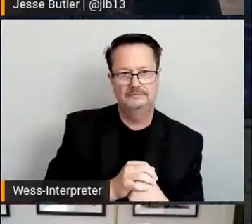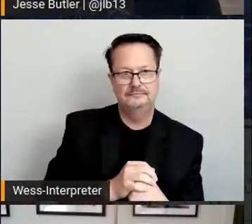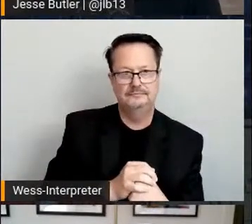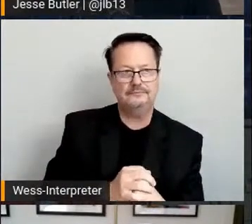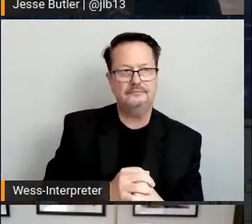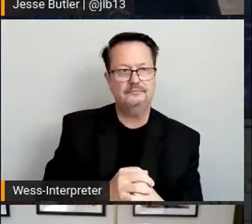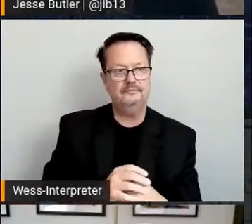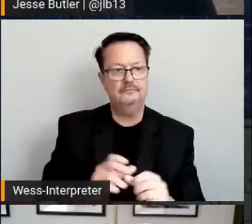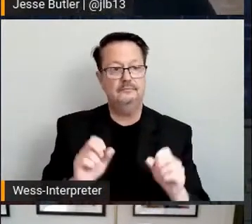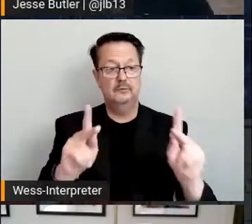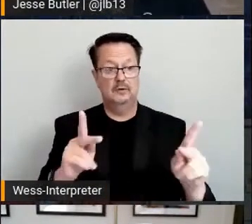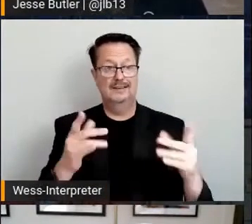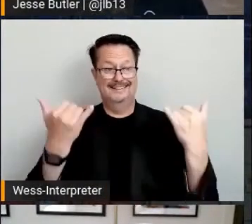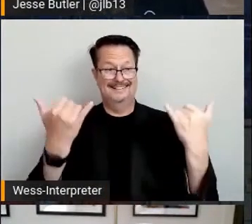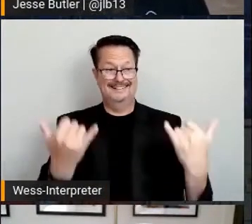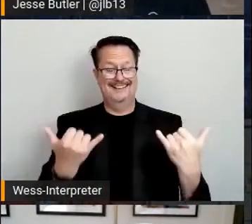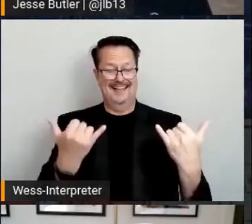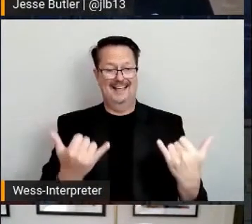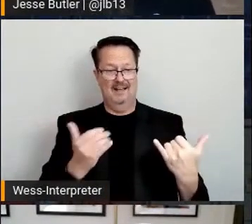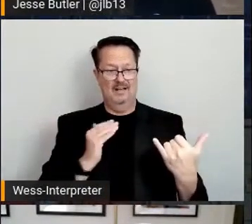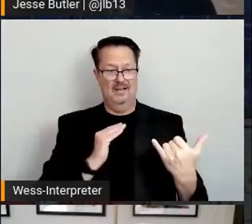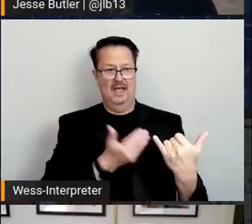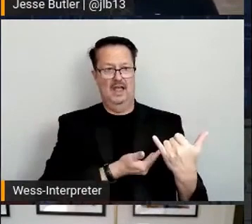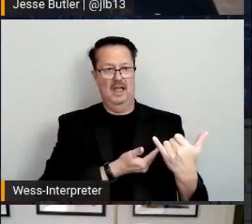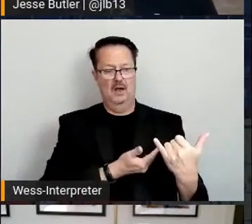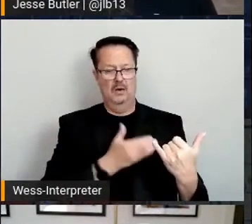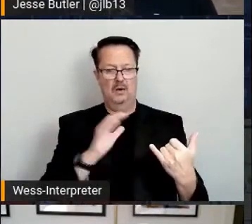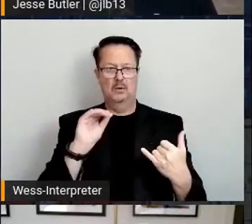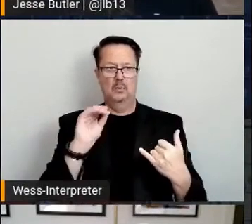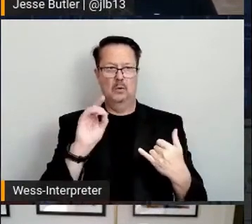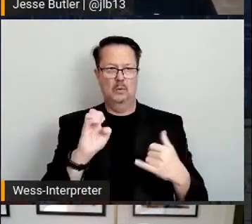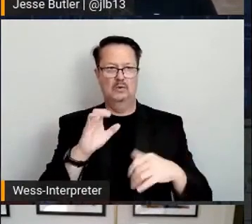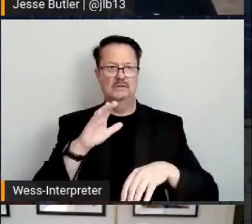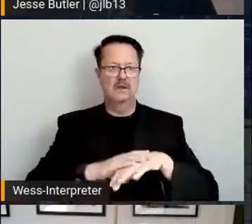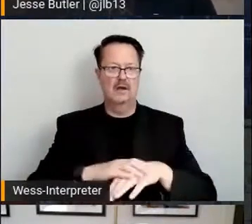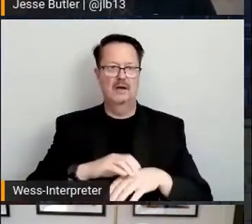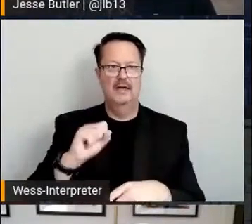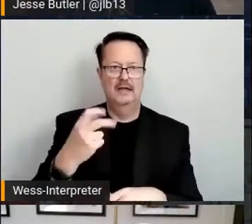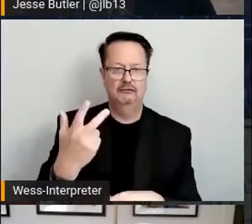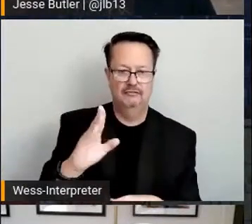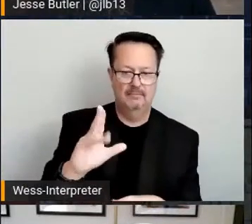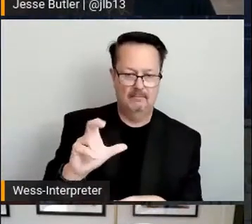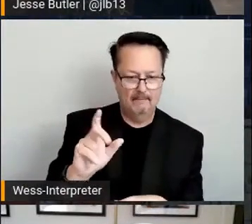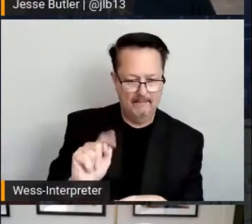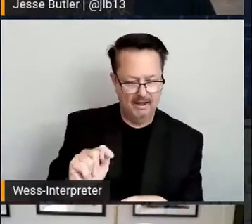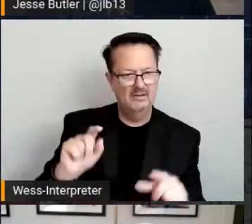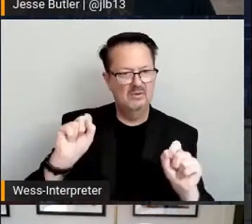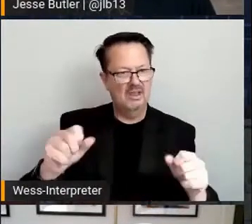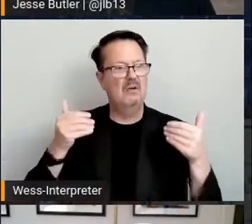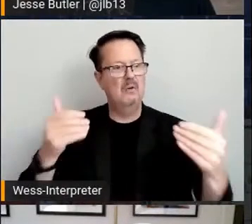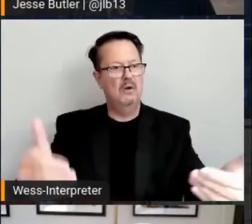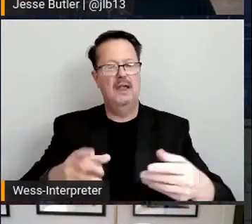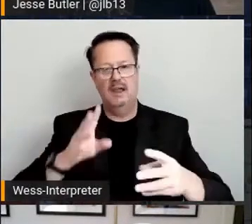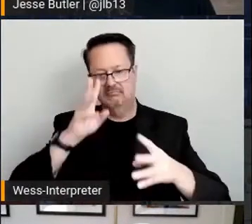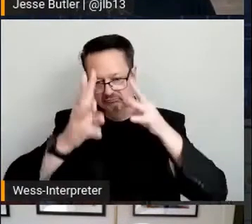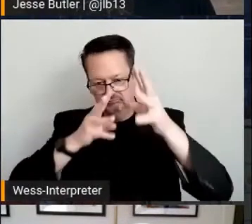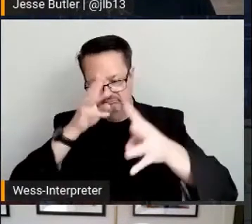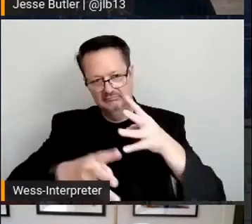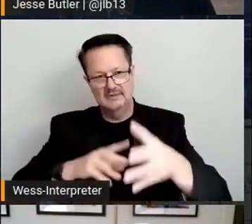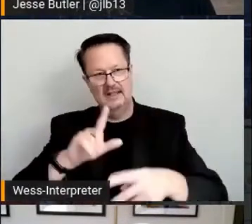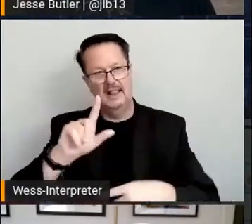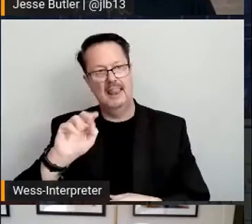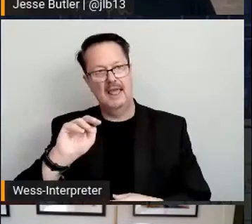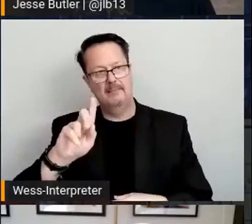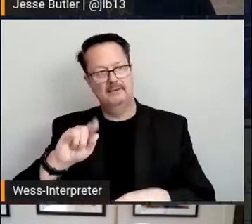Okay, so now that our code is on the S3 bucket, we can go and create the Lambda functions. However, what we can do before